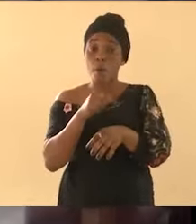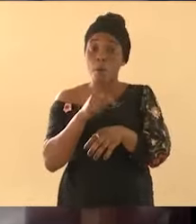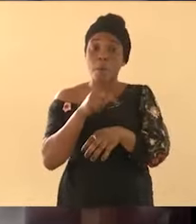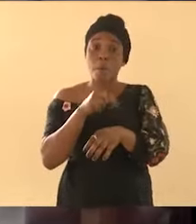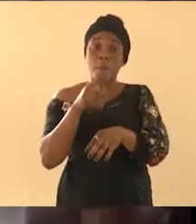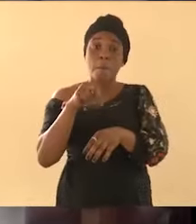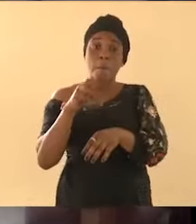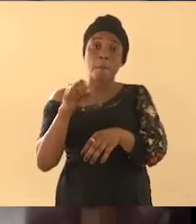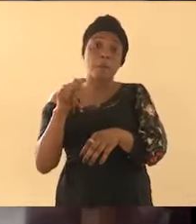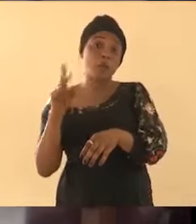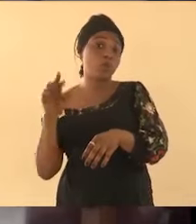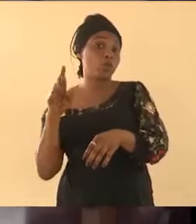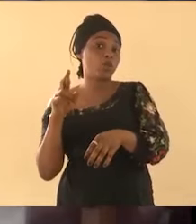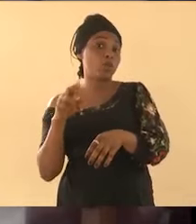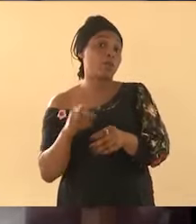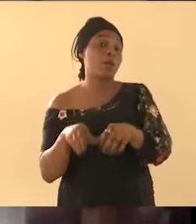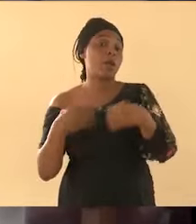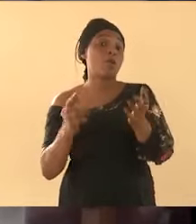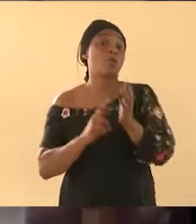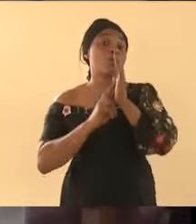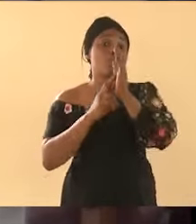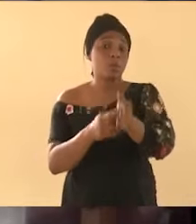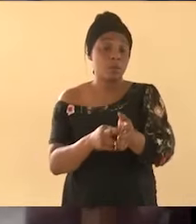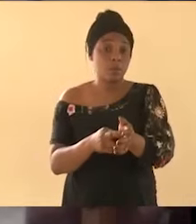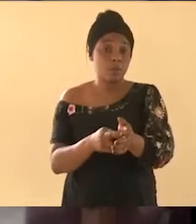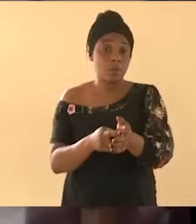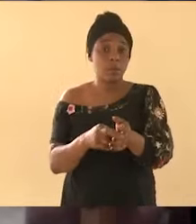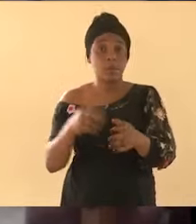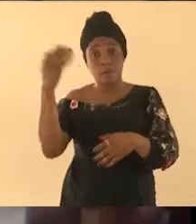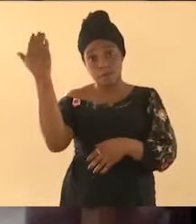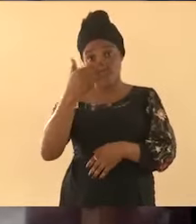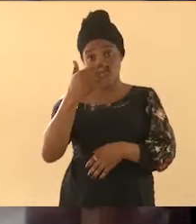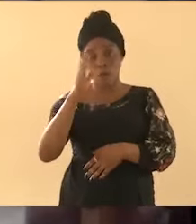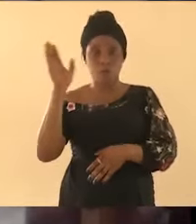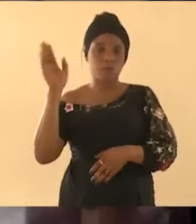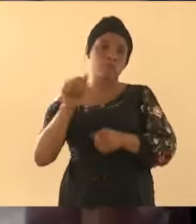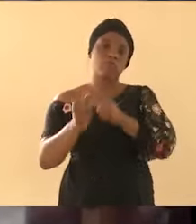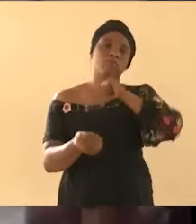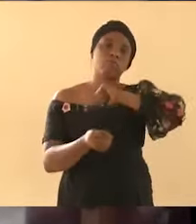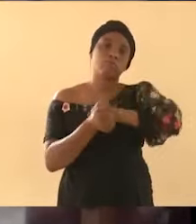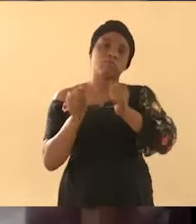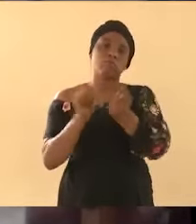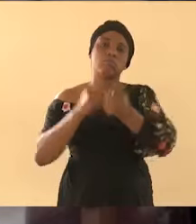grown-up, mature human being is determined by how you respond in the face of.